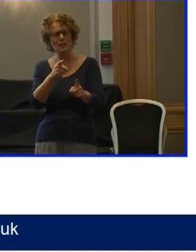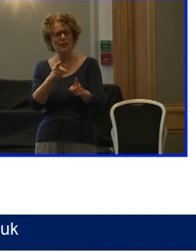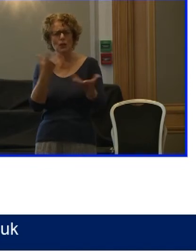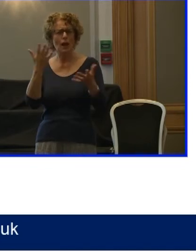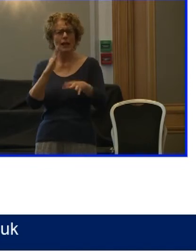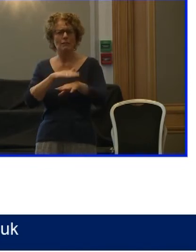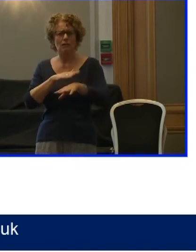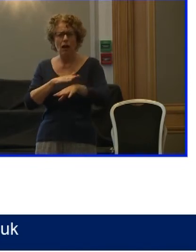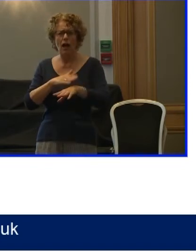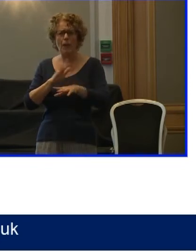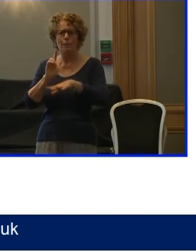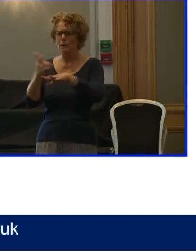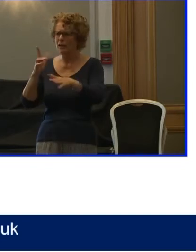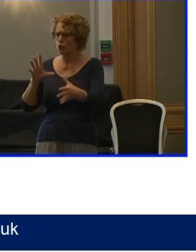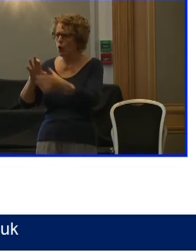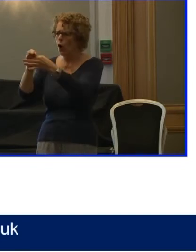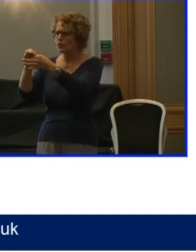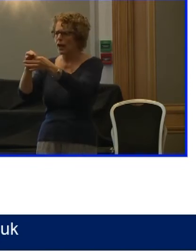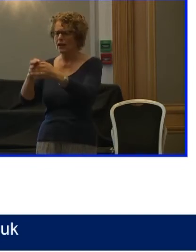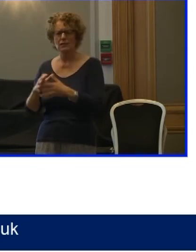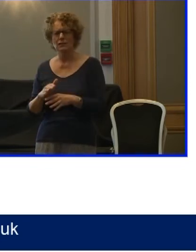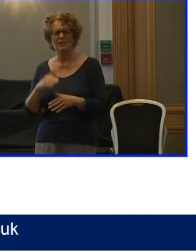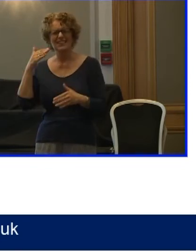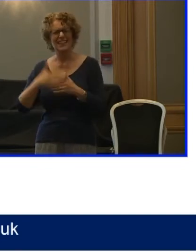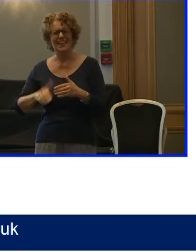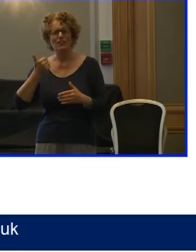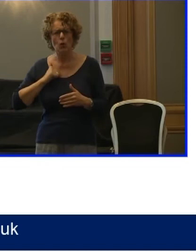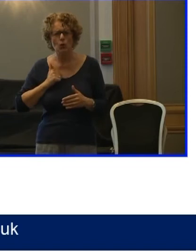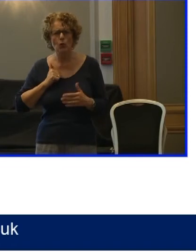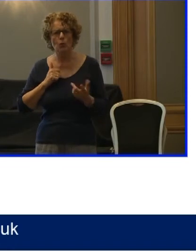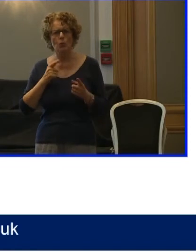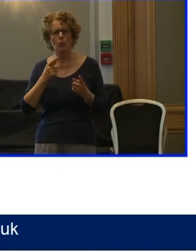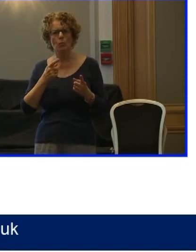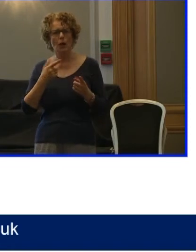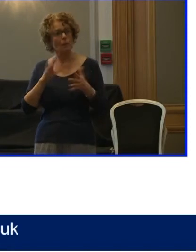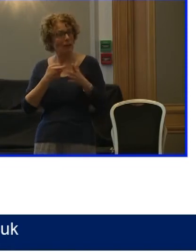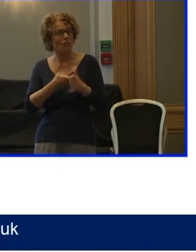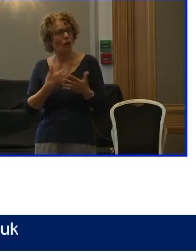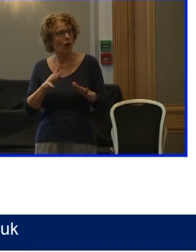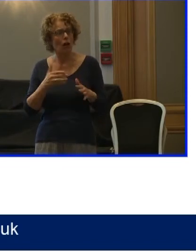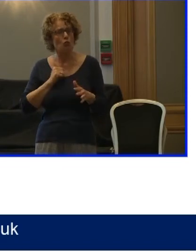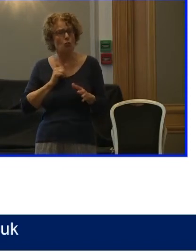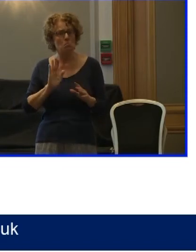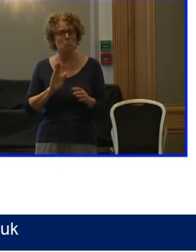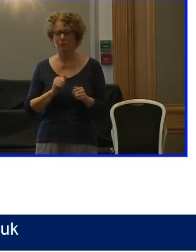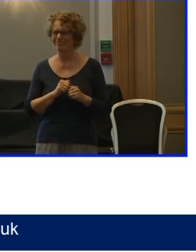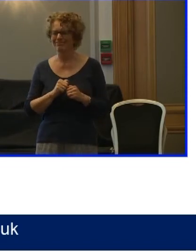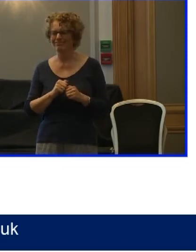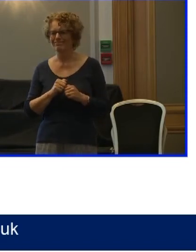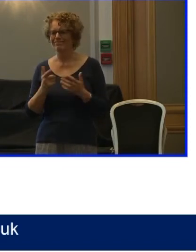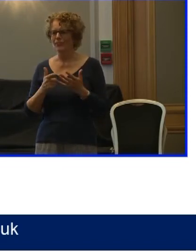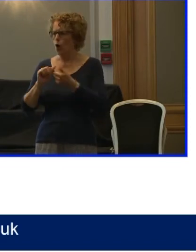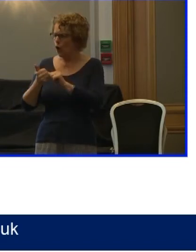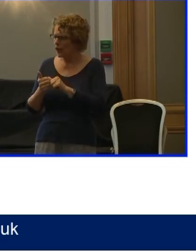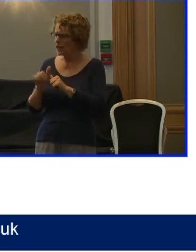with someone who's professional, please don't ever assume that in clinic there's been a referral, or that another one of your colleagues,